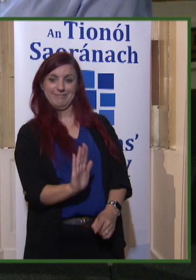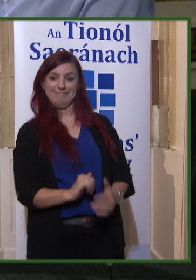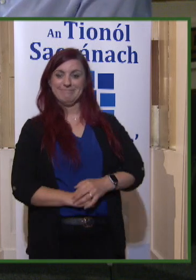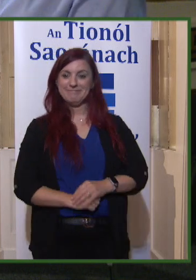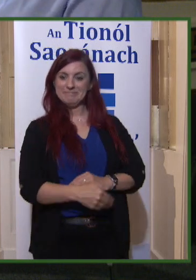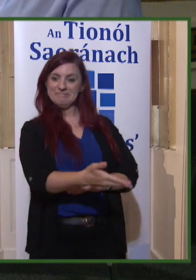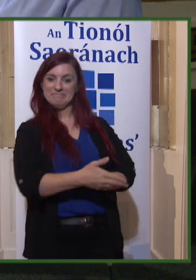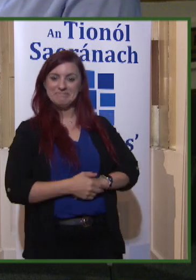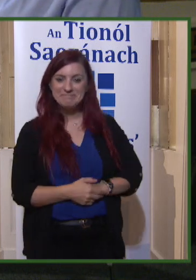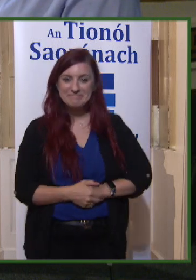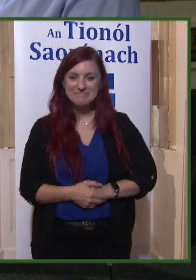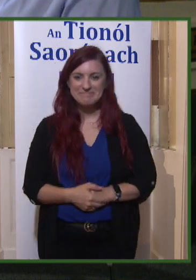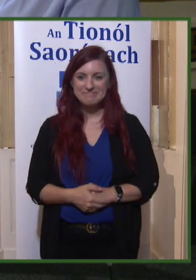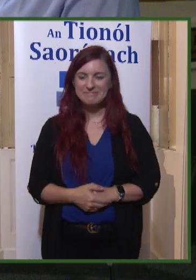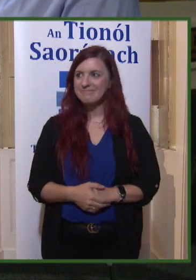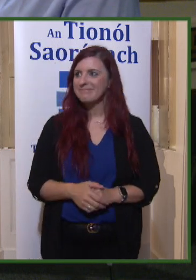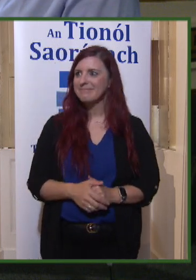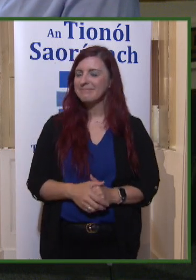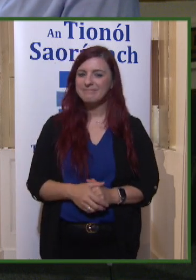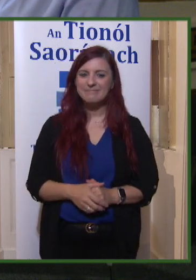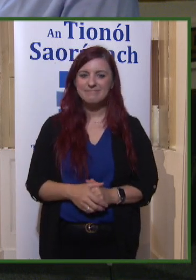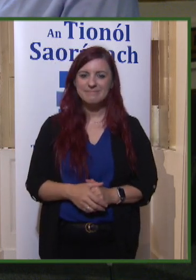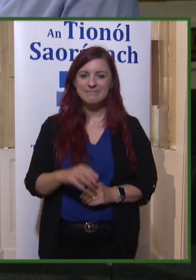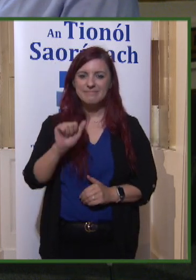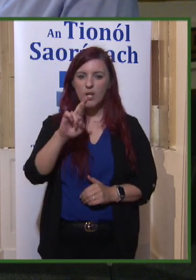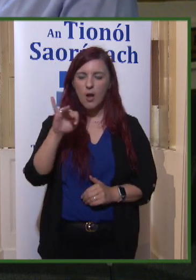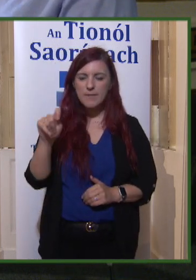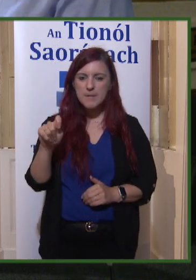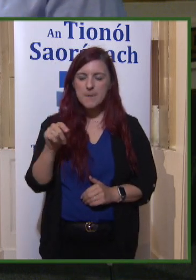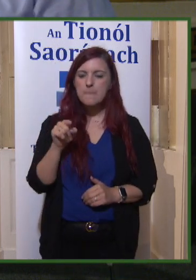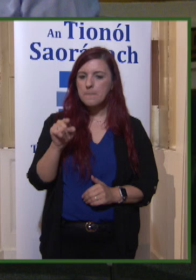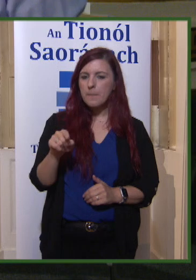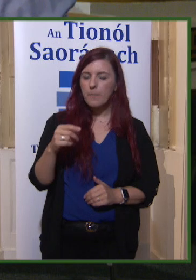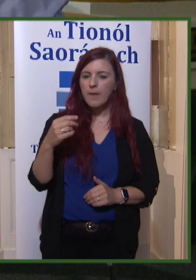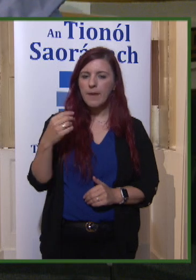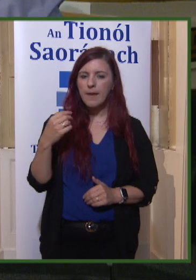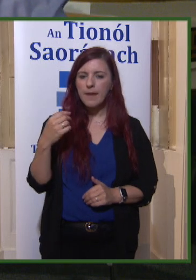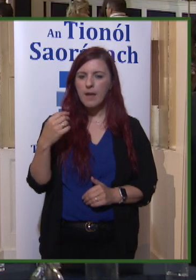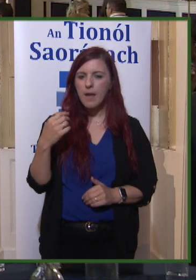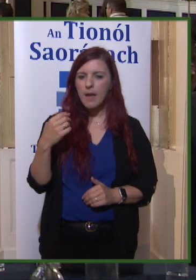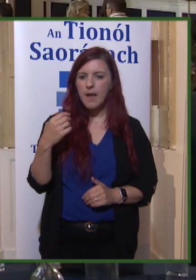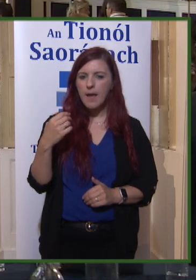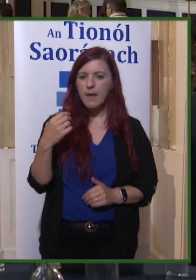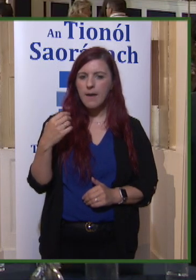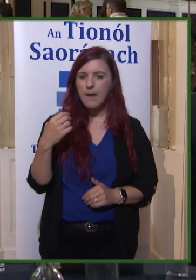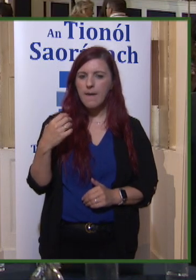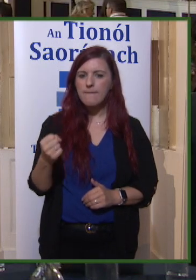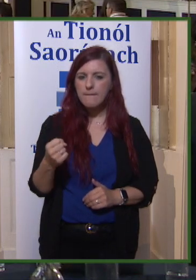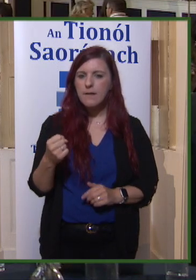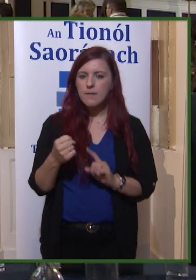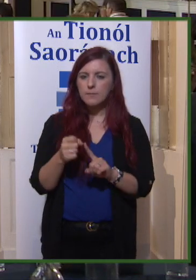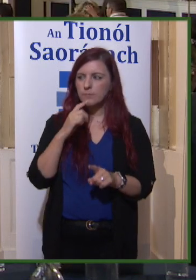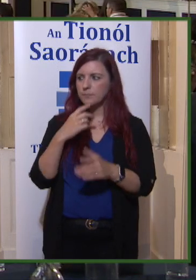Again, yeah. I'm happy to come in here. Okay. There is science, and it's based on the size of the electorate. So